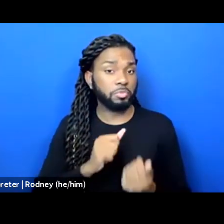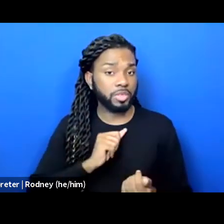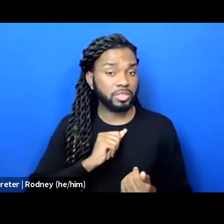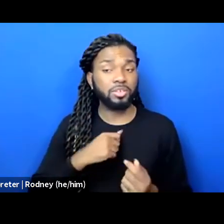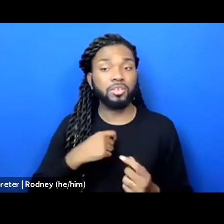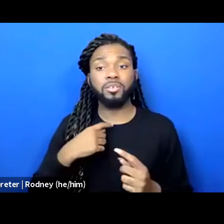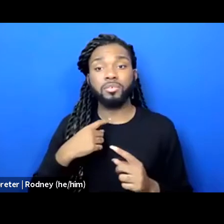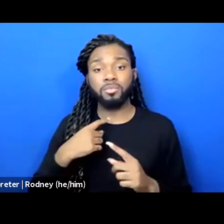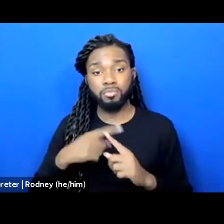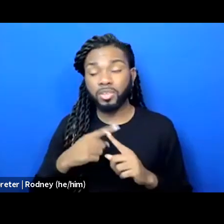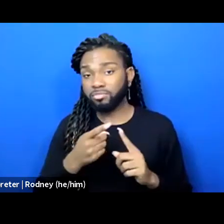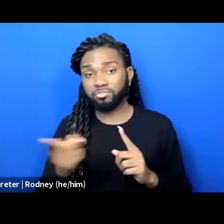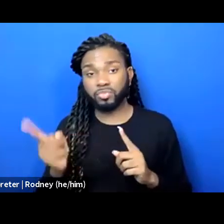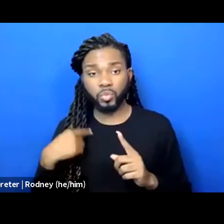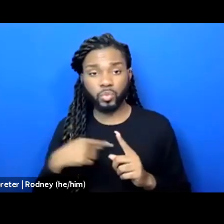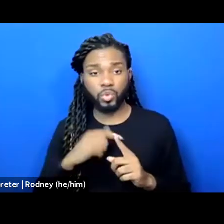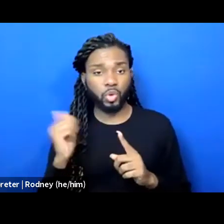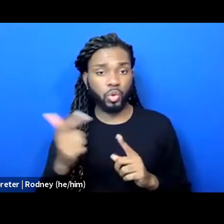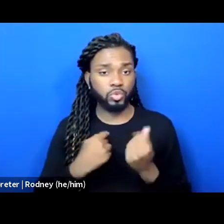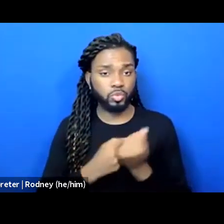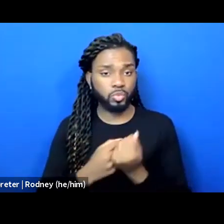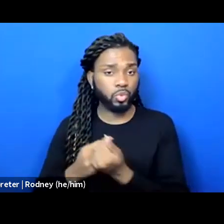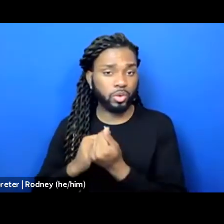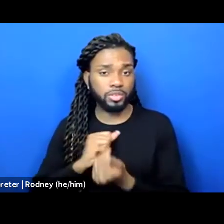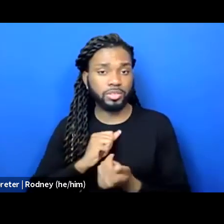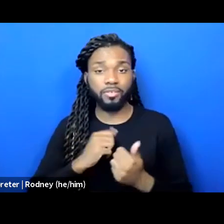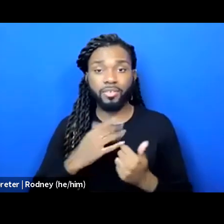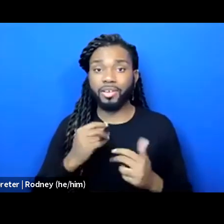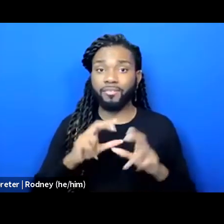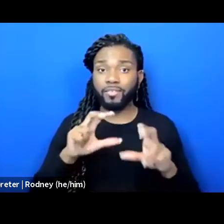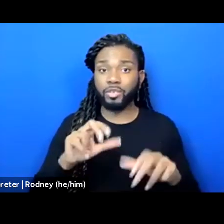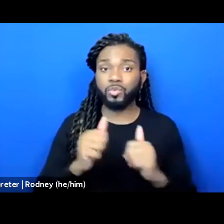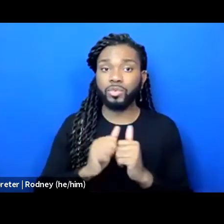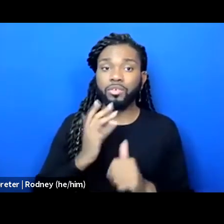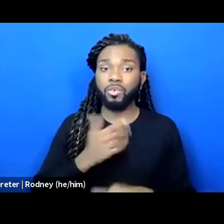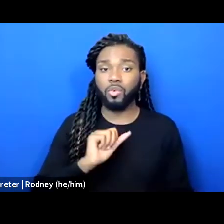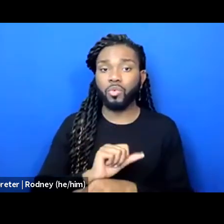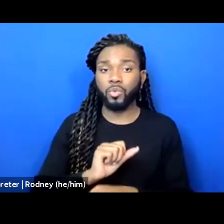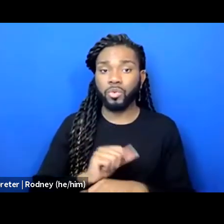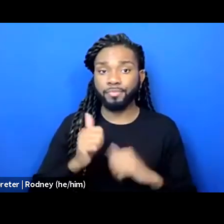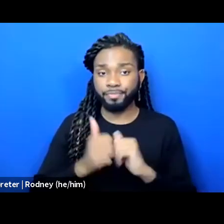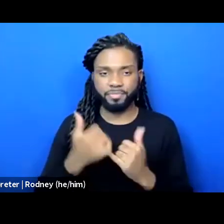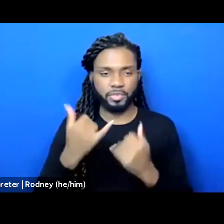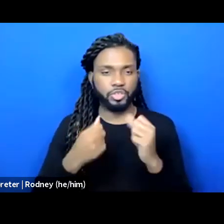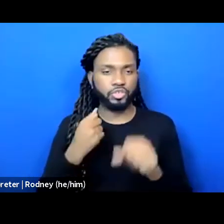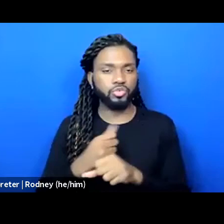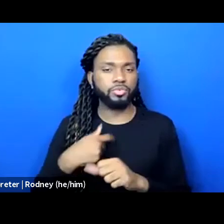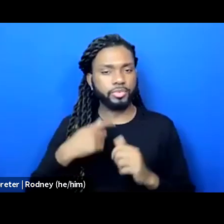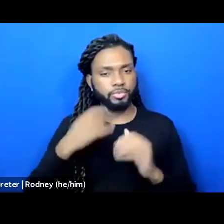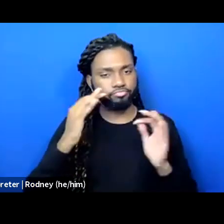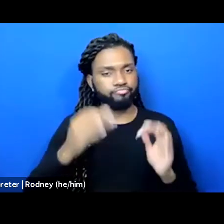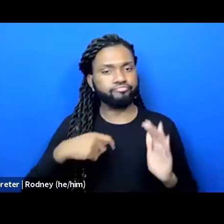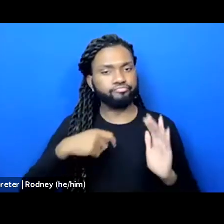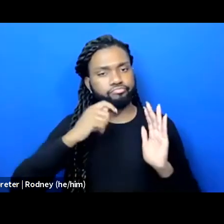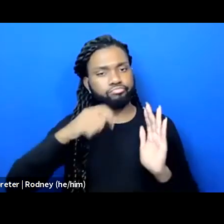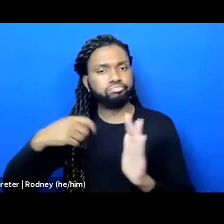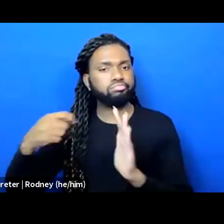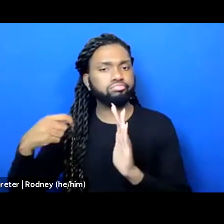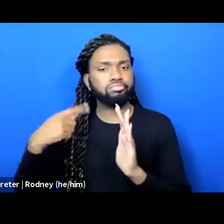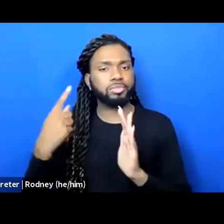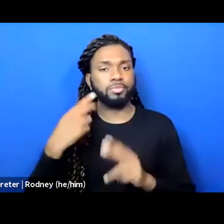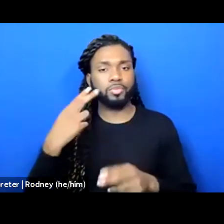all support ourselves, we invest in our own work, is that this year I made a film called Red